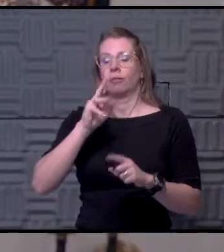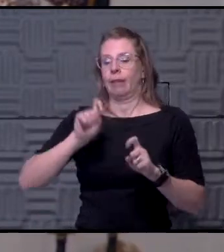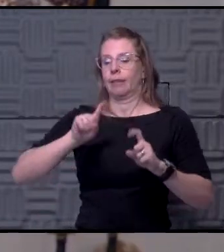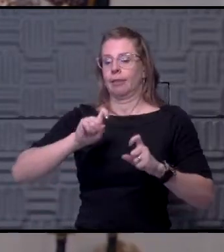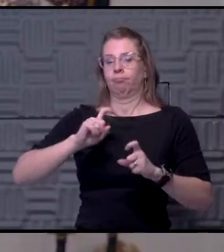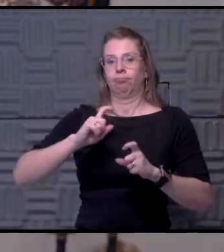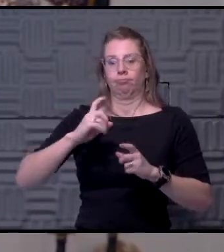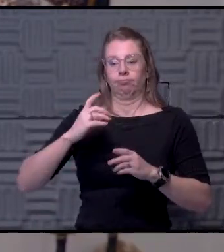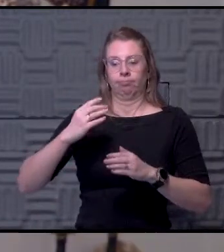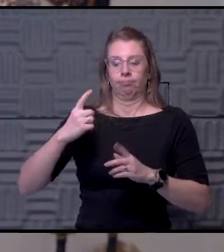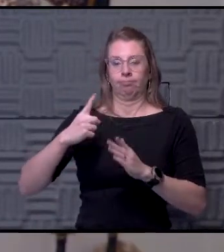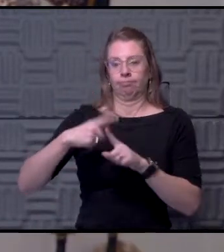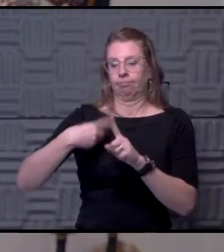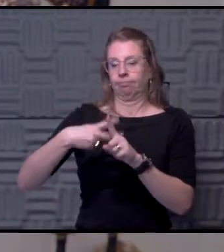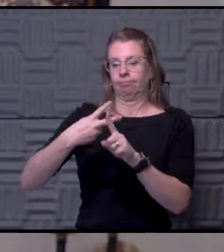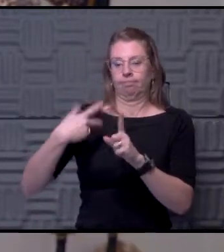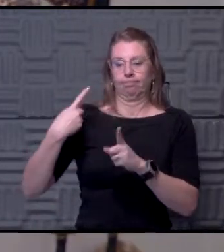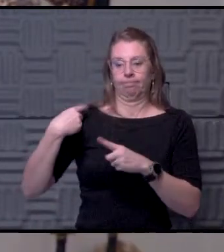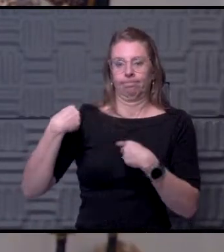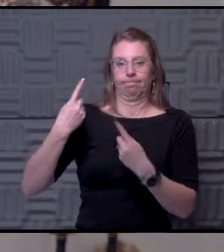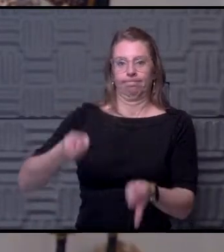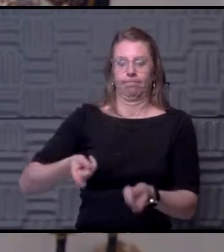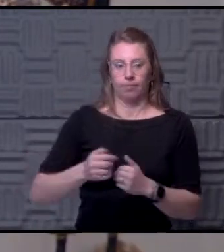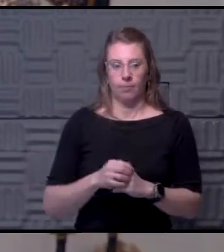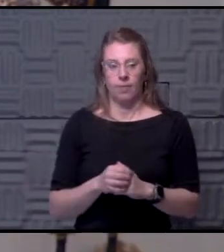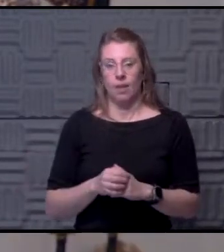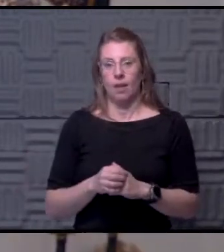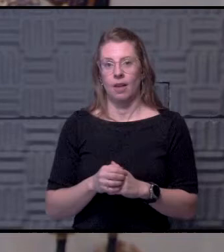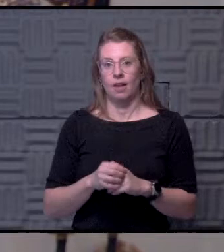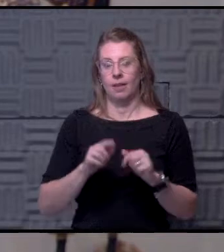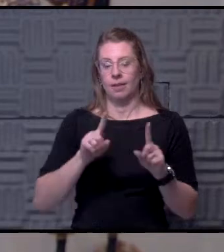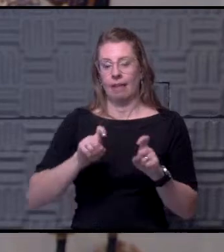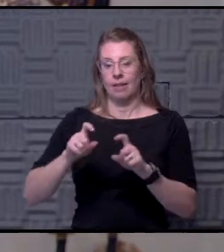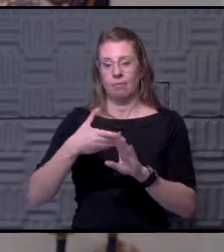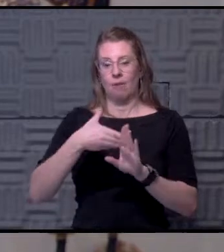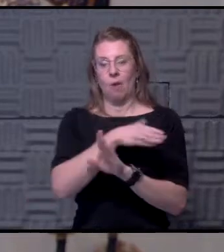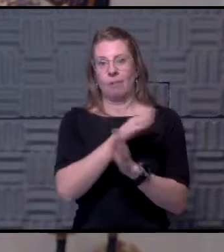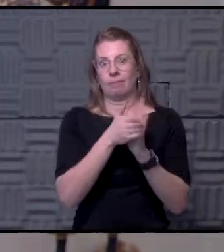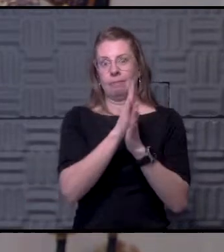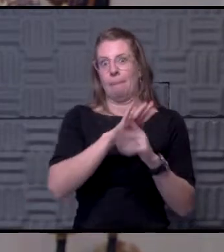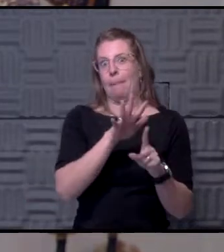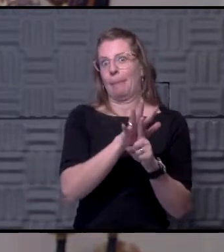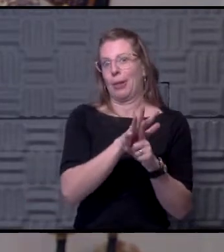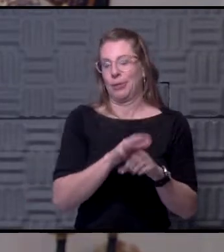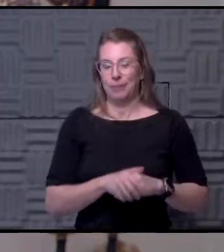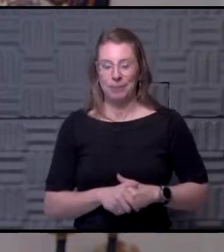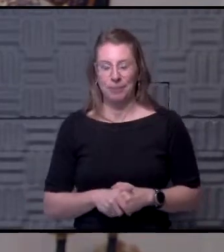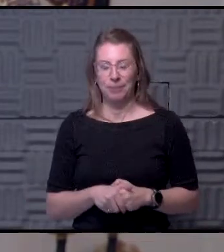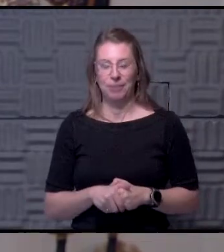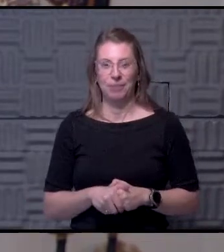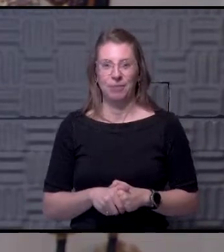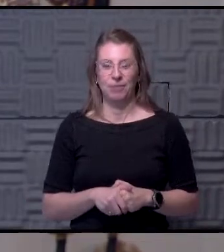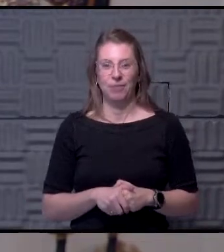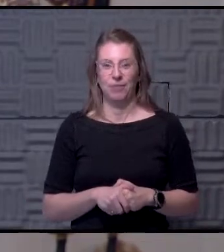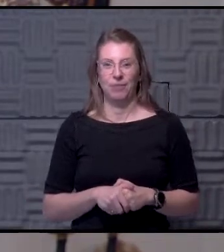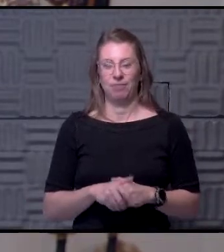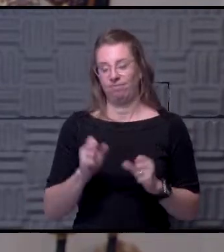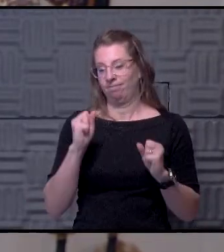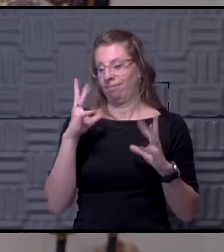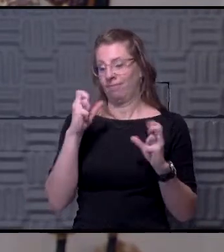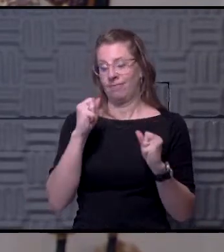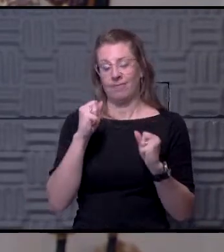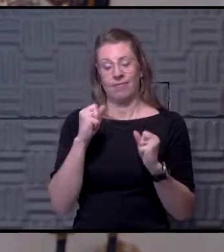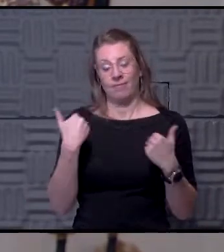now. We were doing it before it was even very popular, and it's been remarkable,